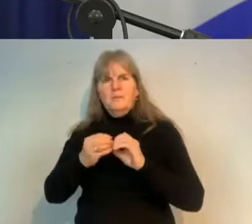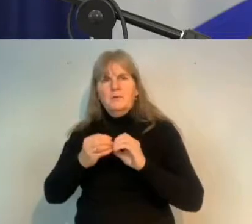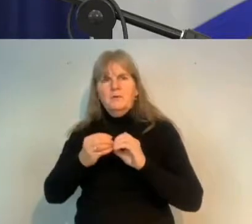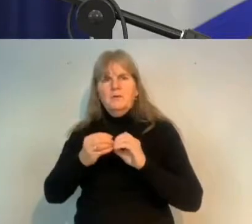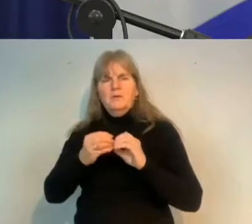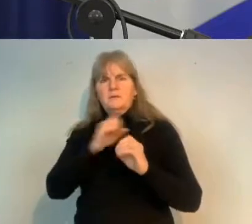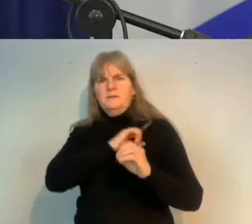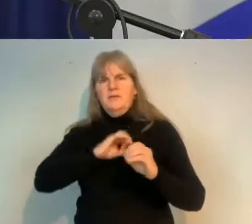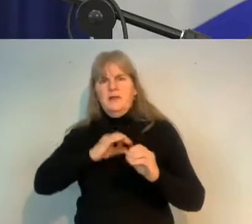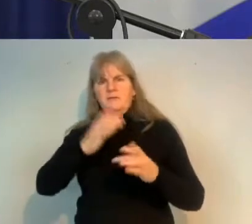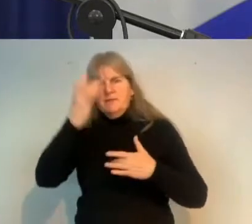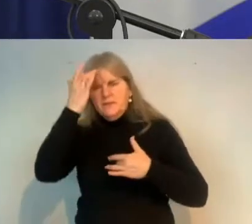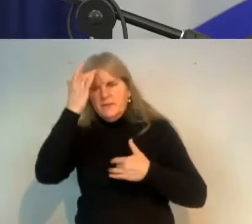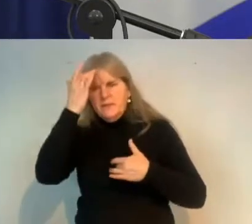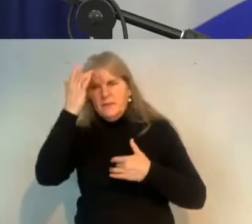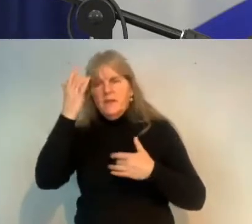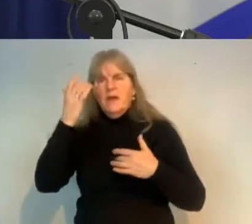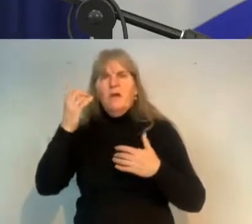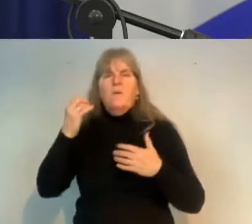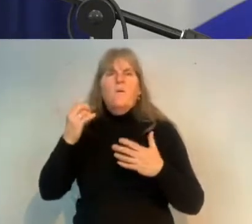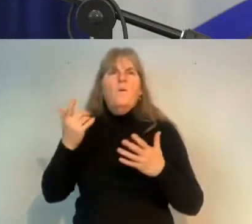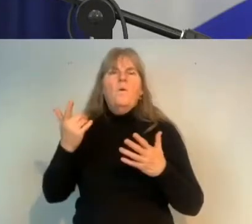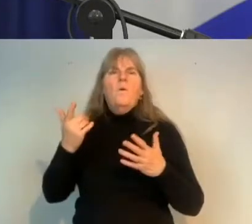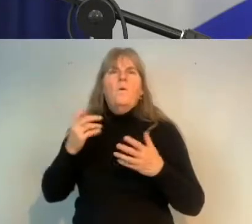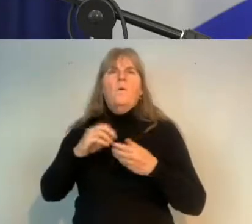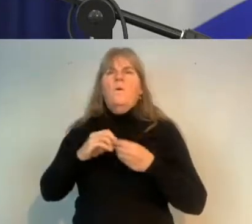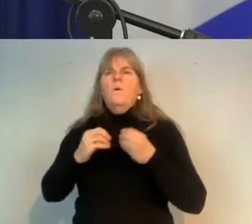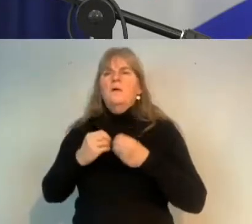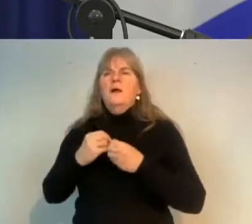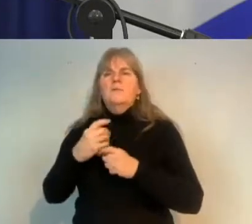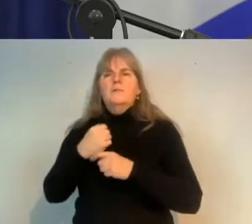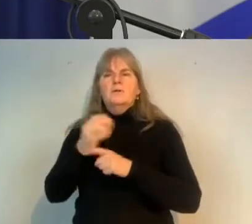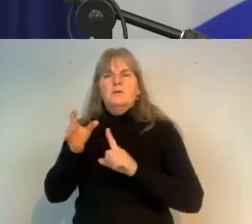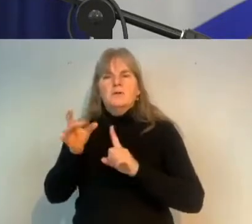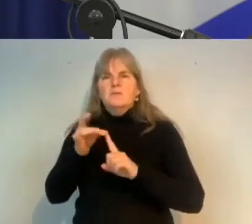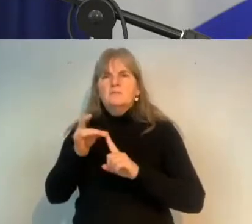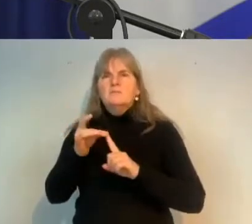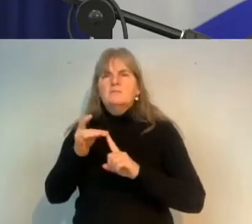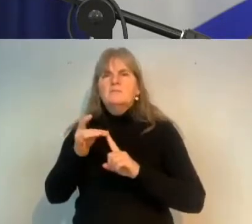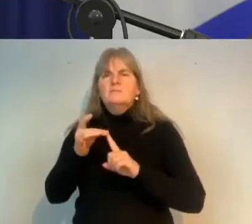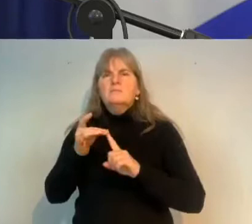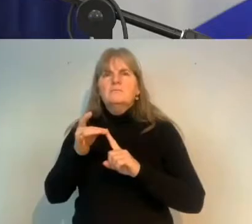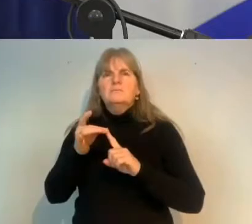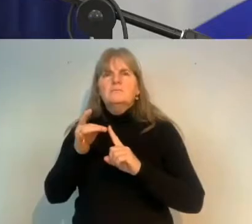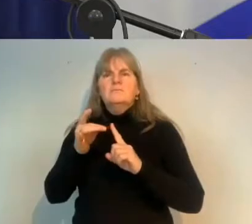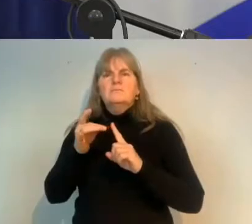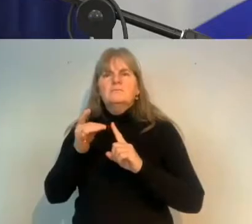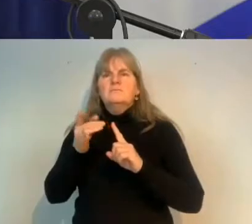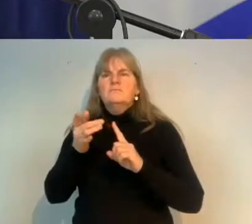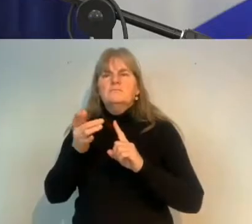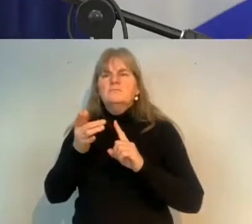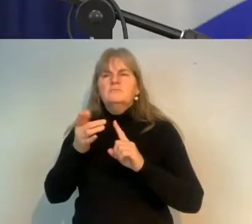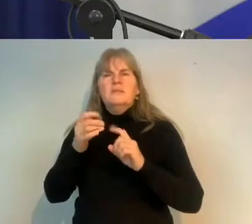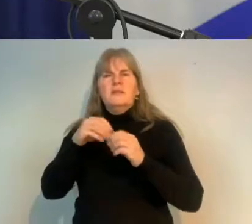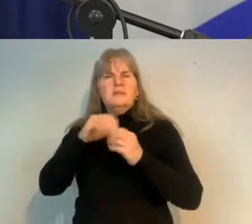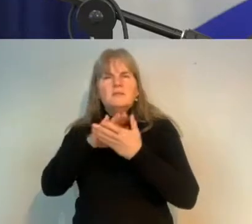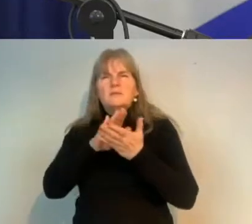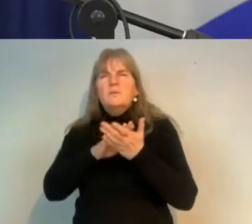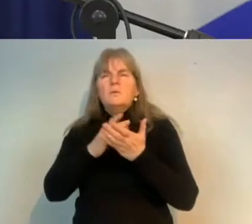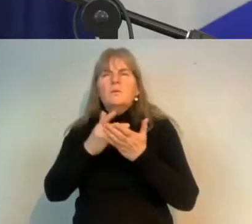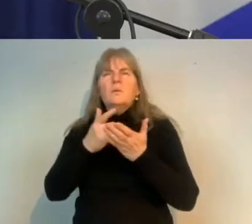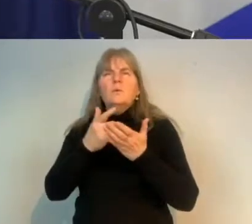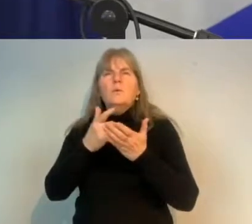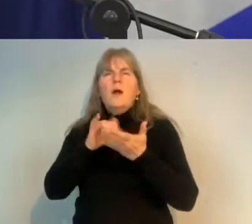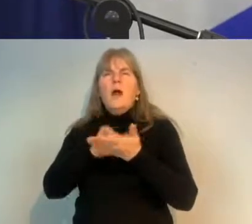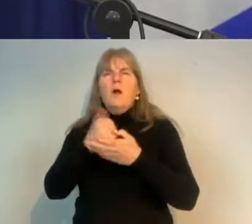number of cases you would have within the school population? What would you look at to